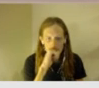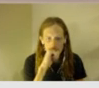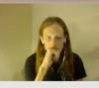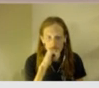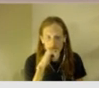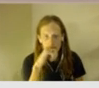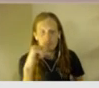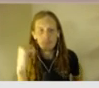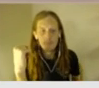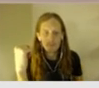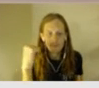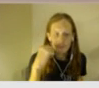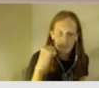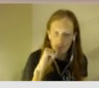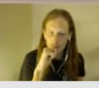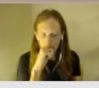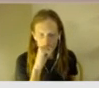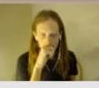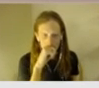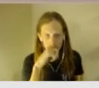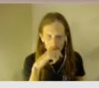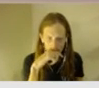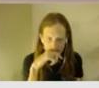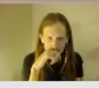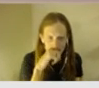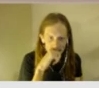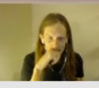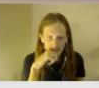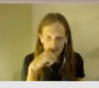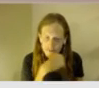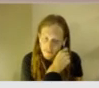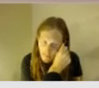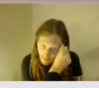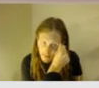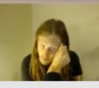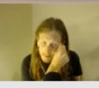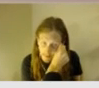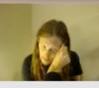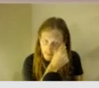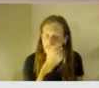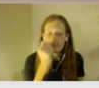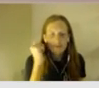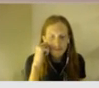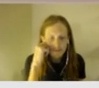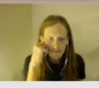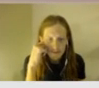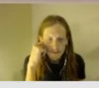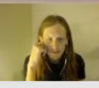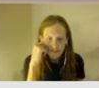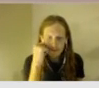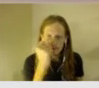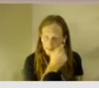I think, in today's society, because a guy shooting pictures of kids on the street or in, you know,